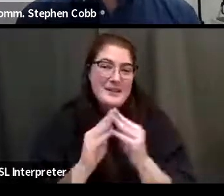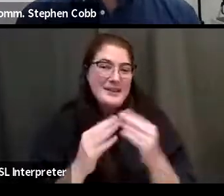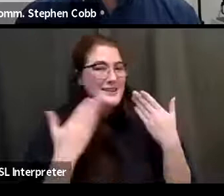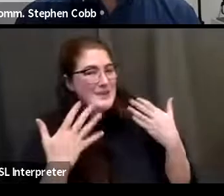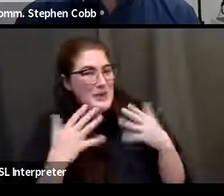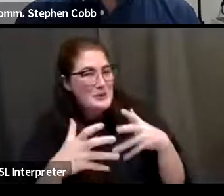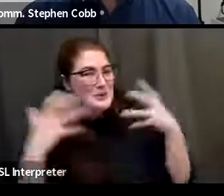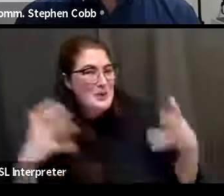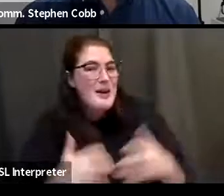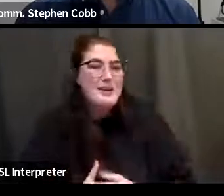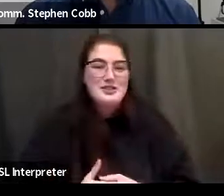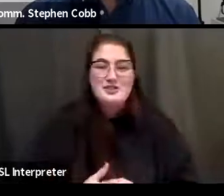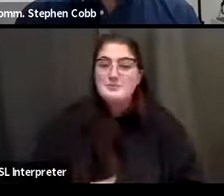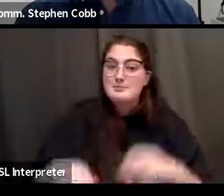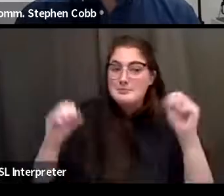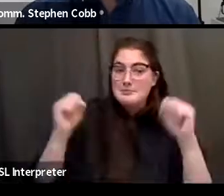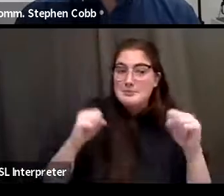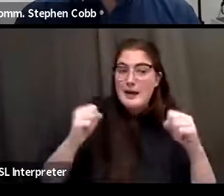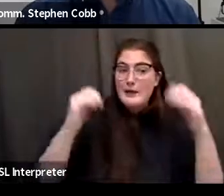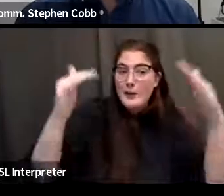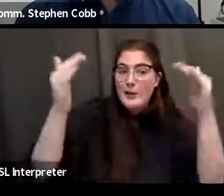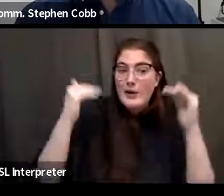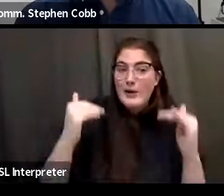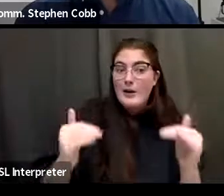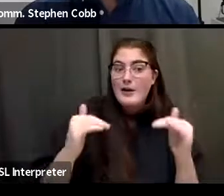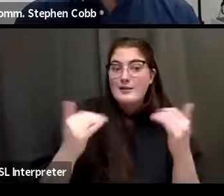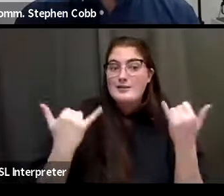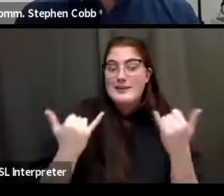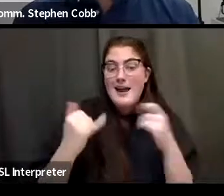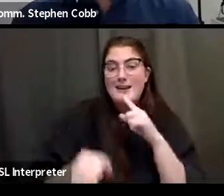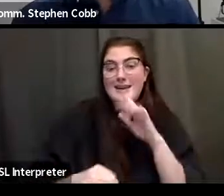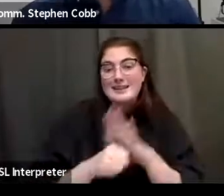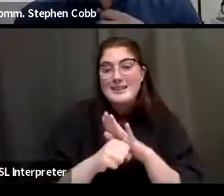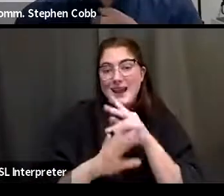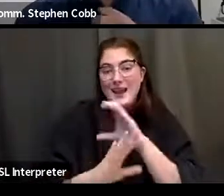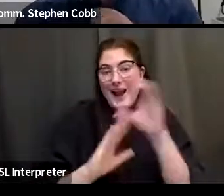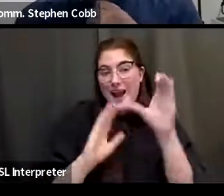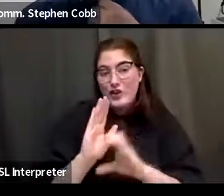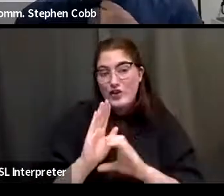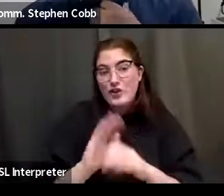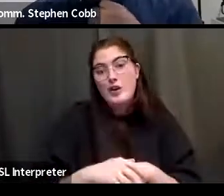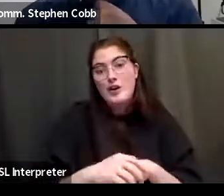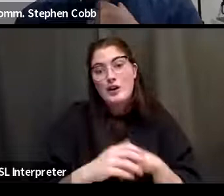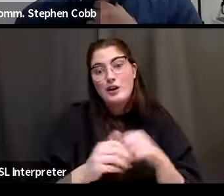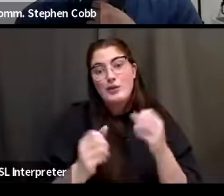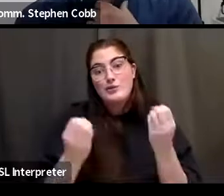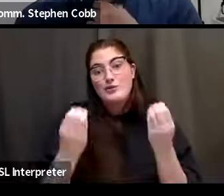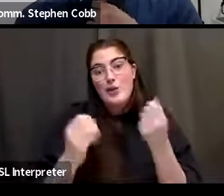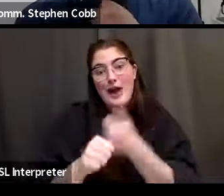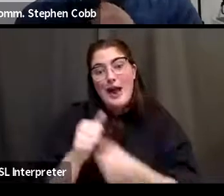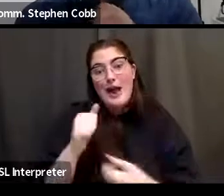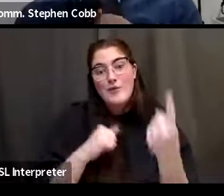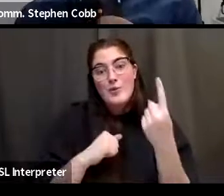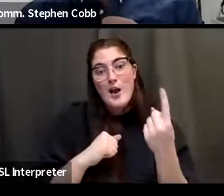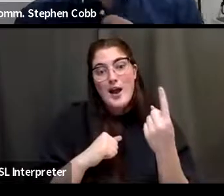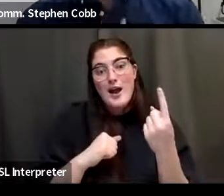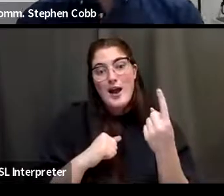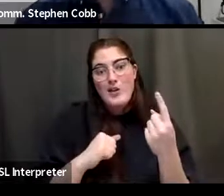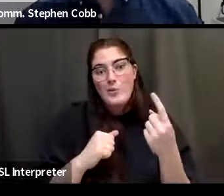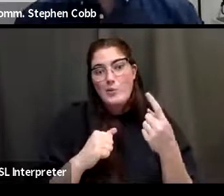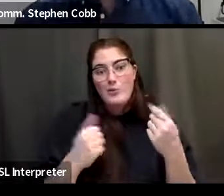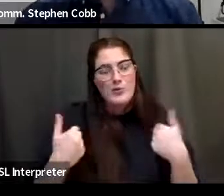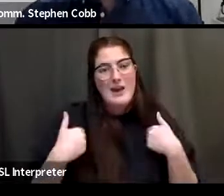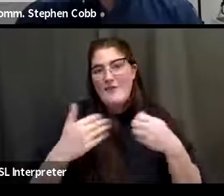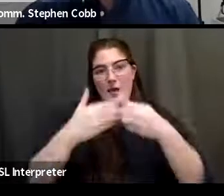Yes. So we're going to move forward to the consent calendar. So everyone we have a lengthy